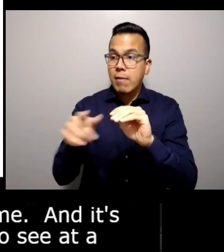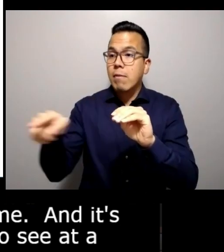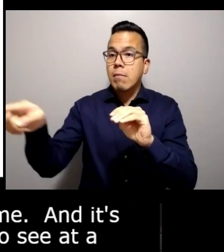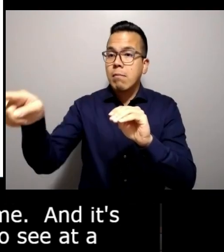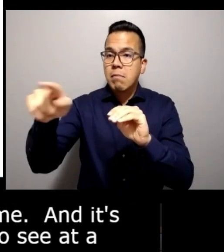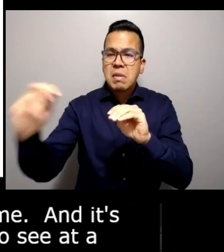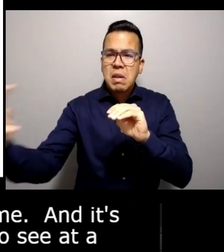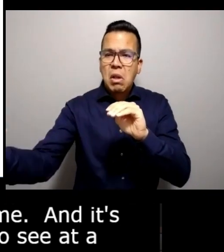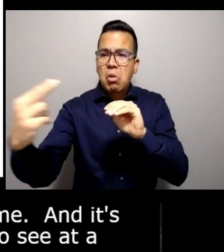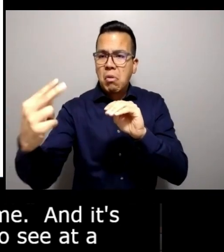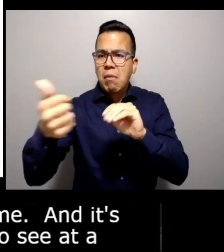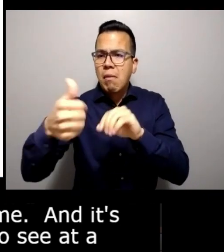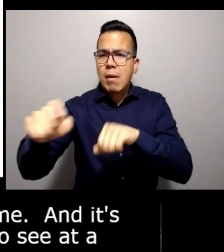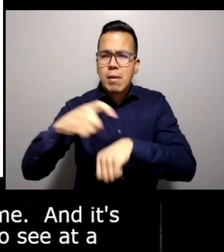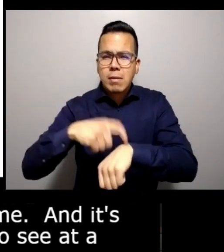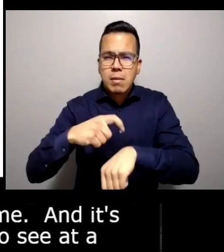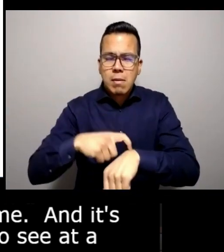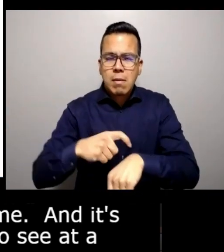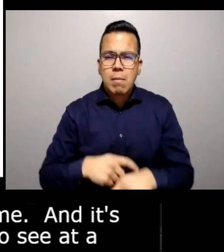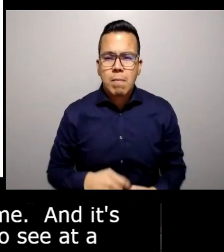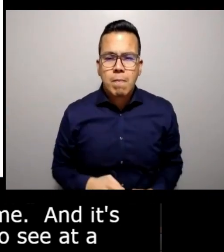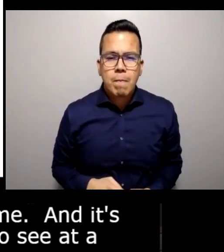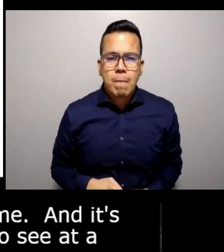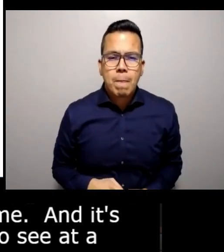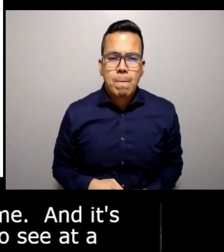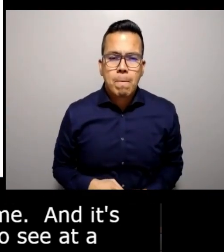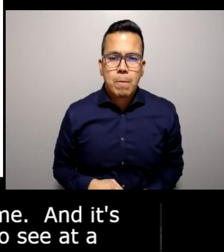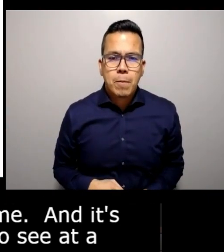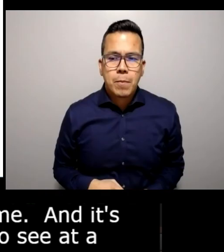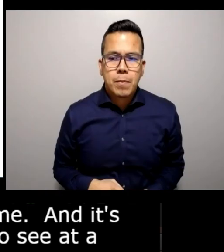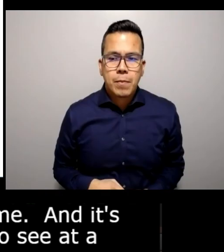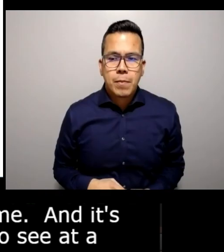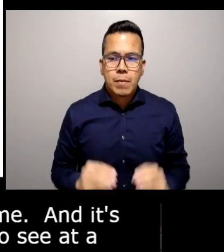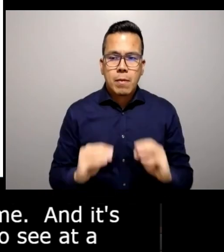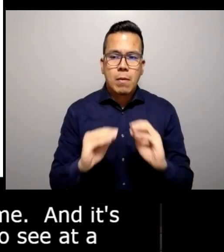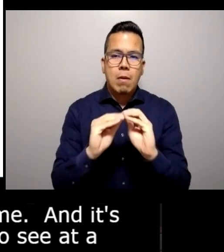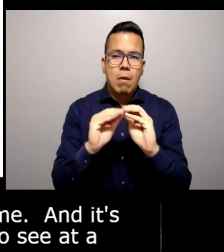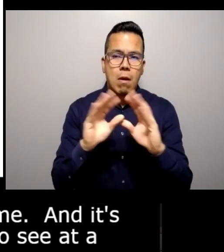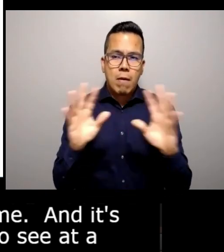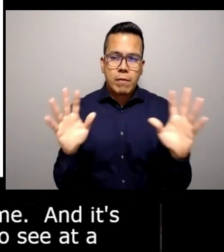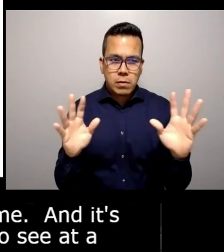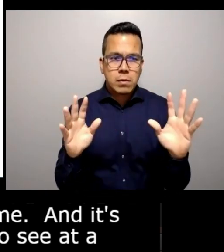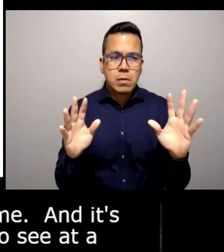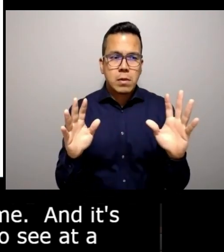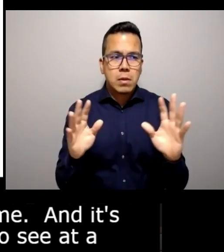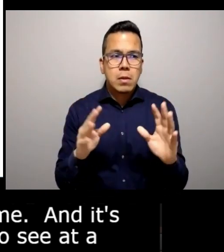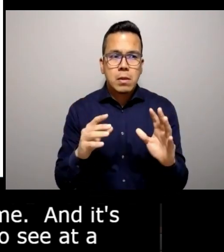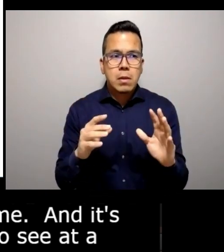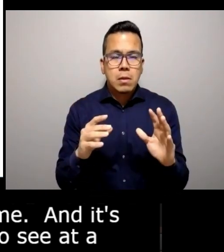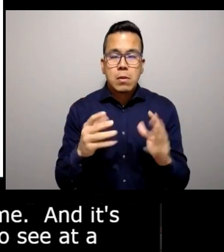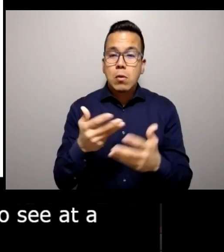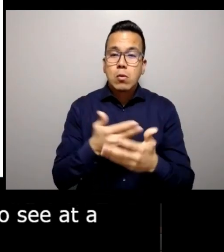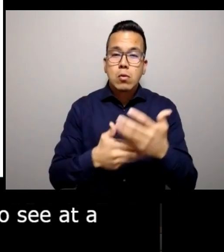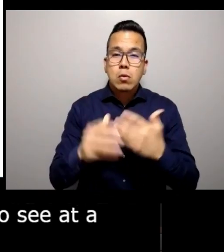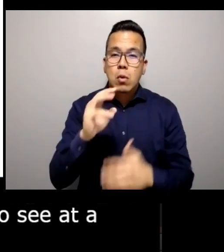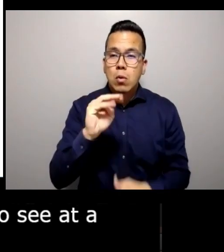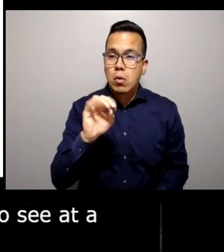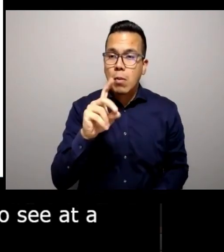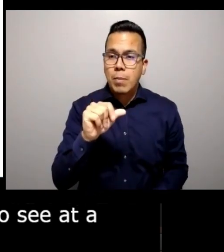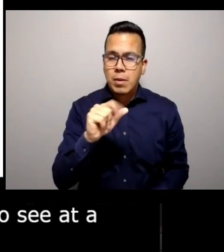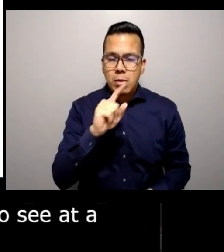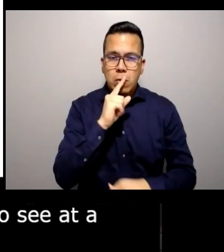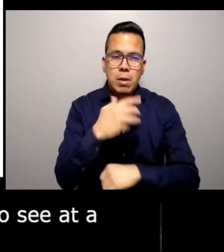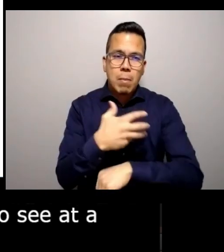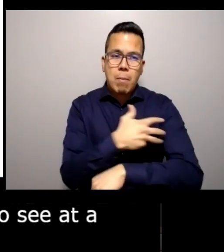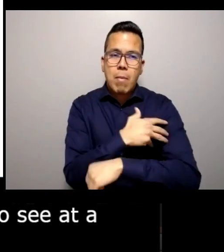So this is an incredibly powerful tool. The internet itself is only roughly 50